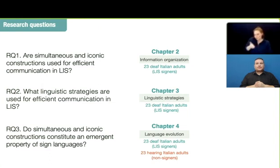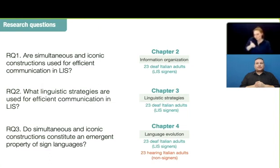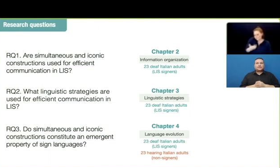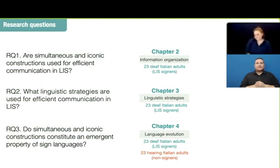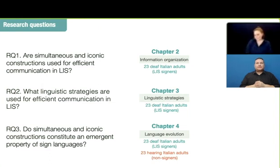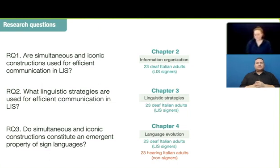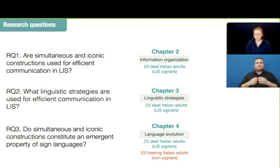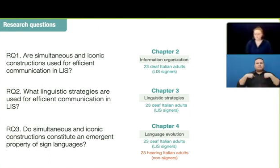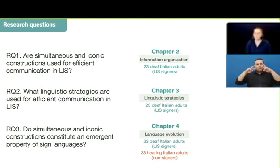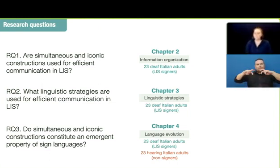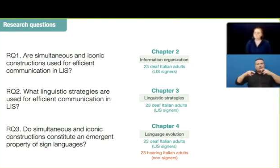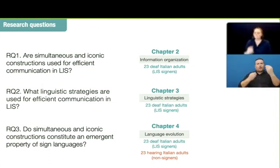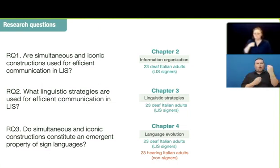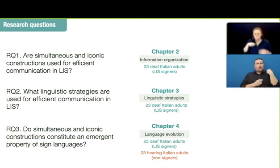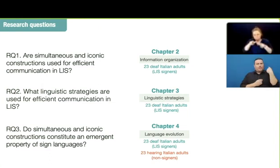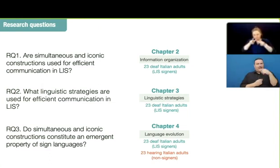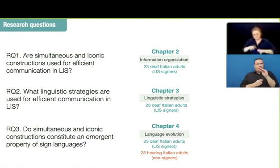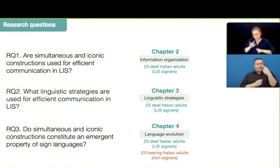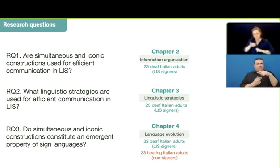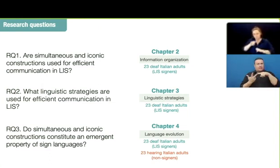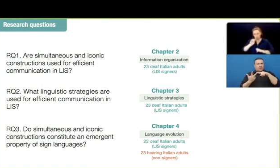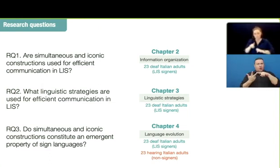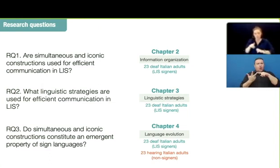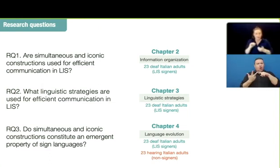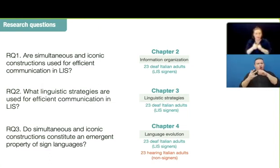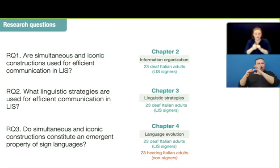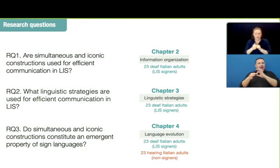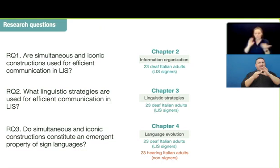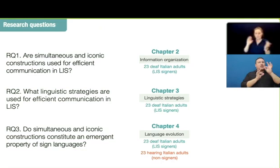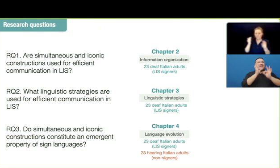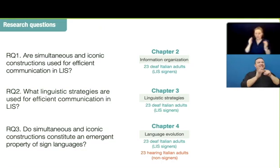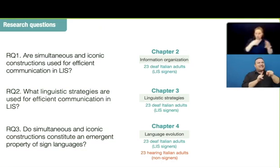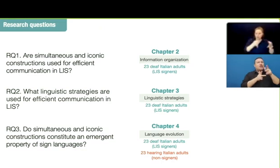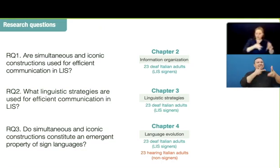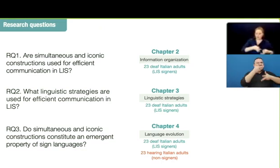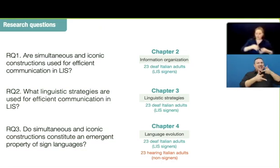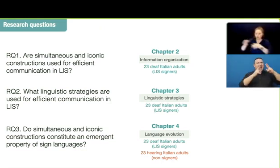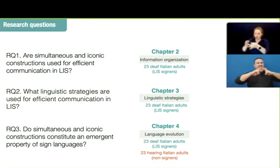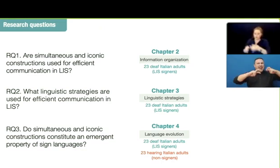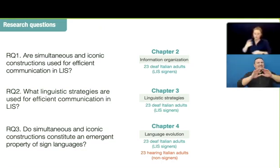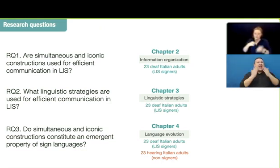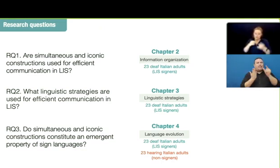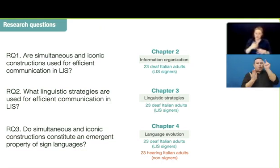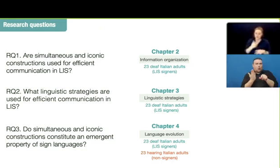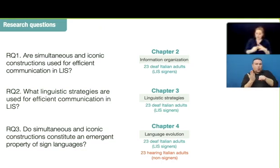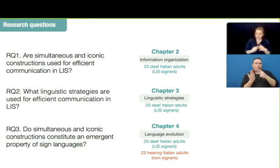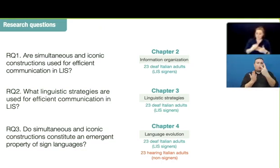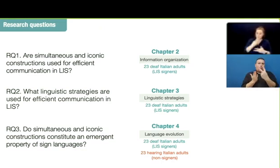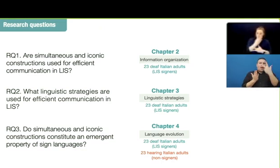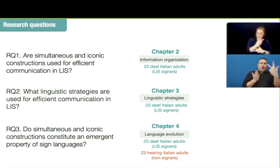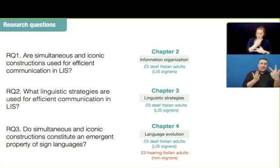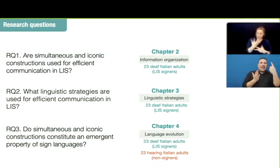I assessed this question by comparing the descriptions of signers analyzed in Chapters 2 and 3 to the descriptions of hearing